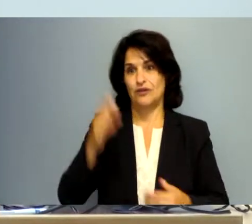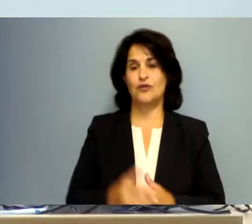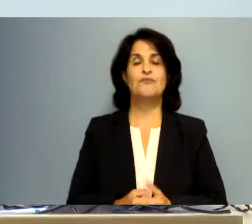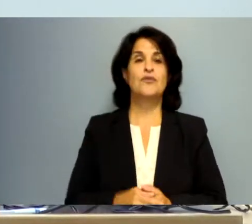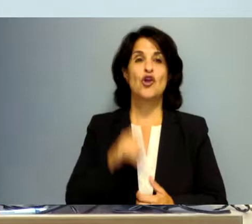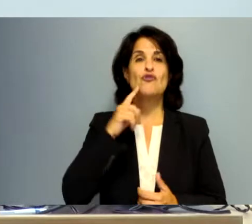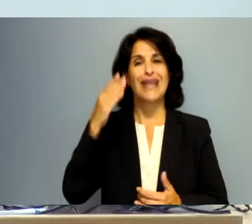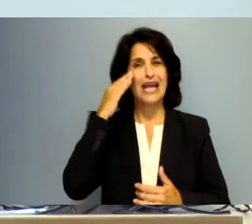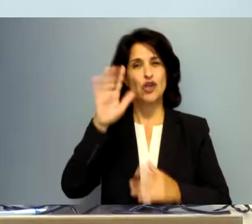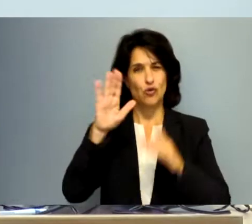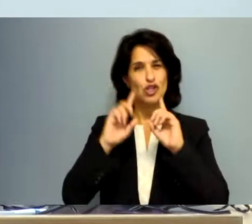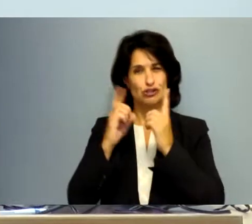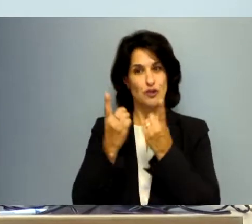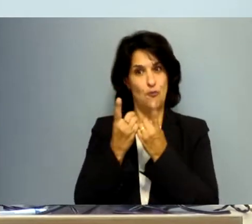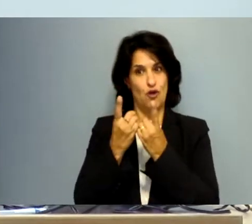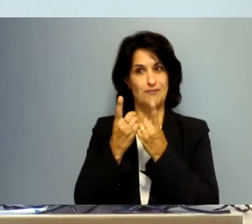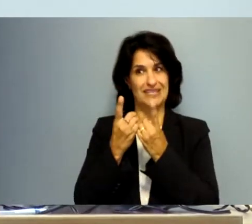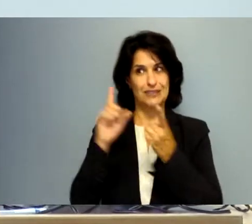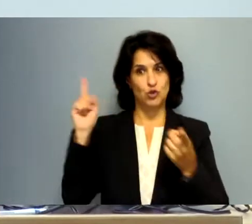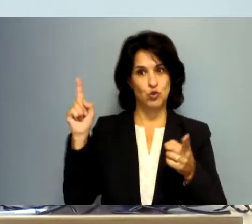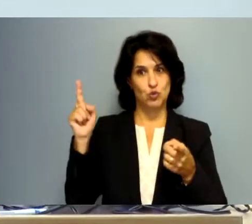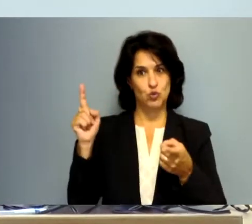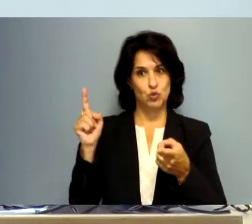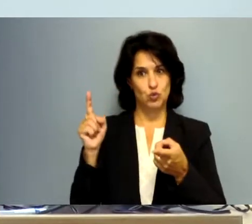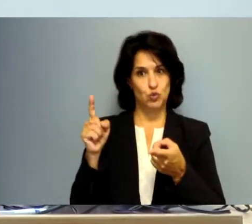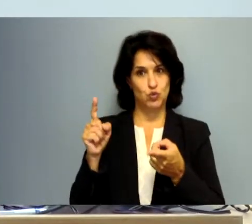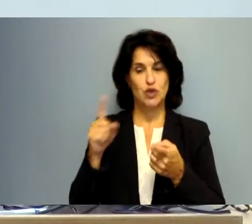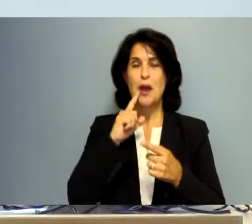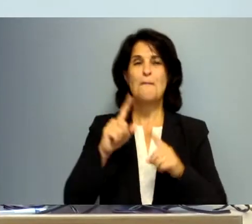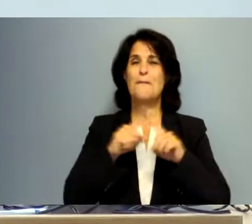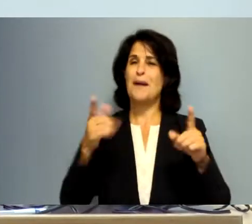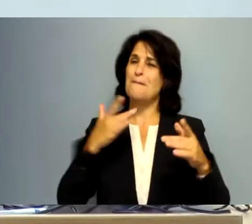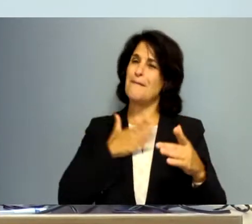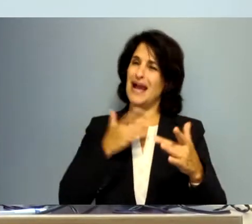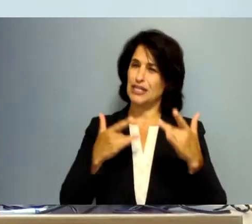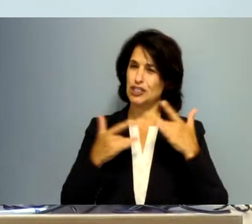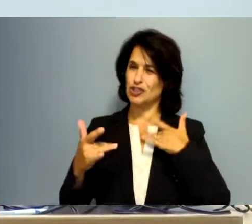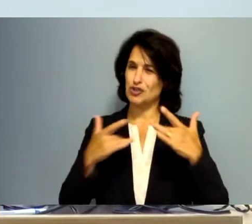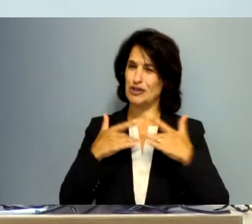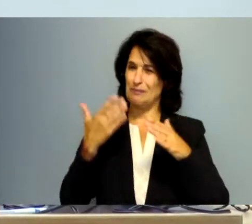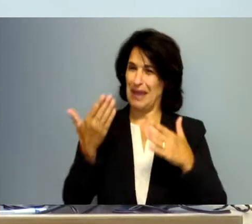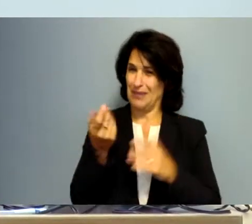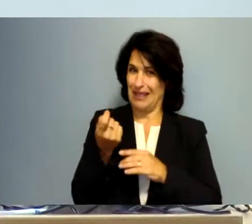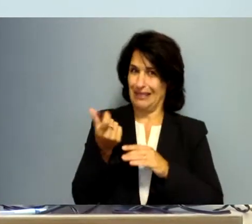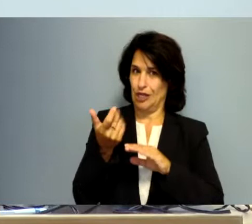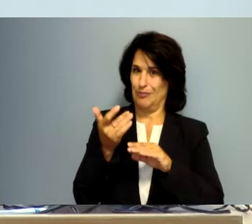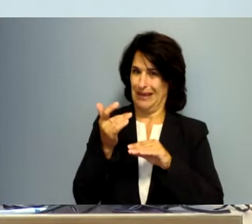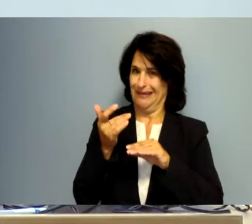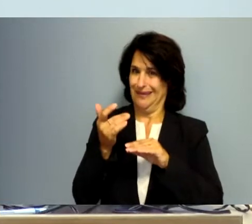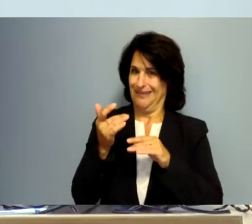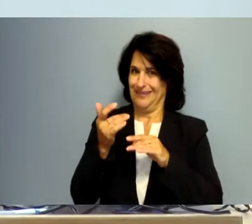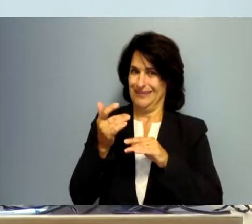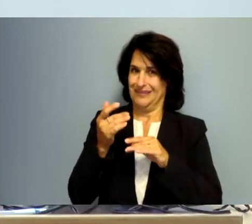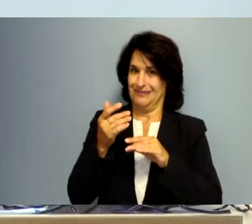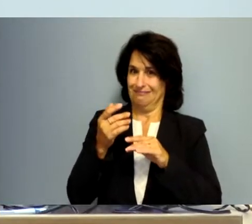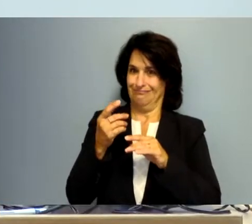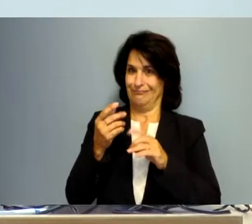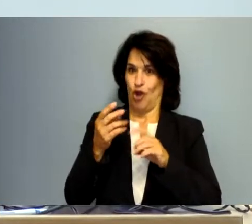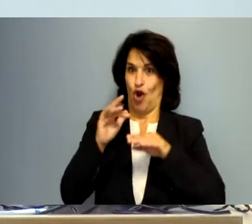your department's been chipping away with that, but my concern is that it might be a little premature to give such a significant raise